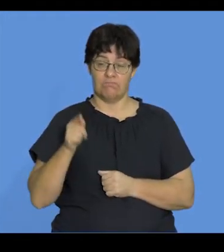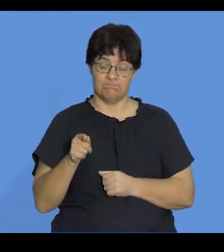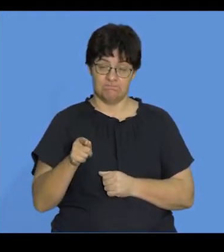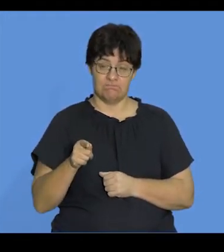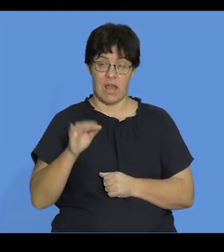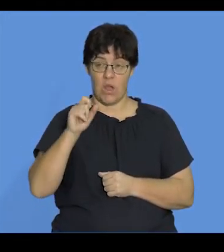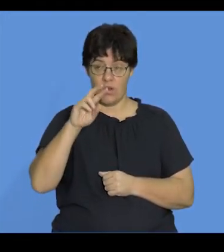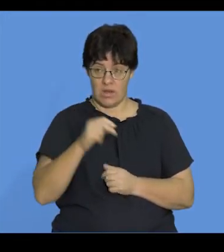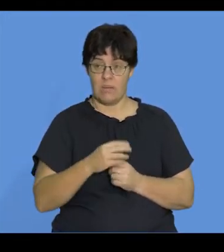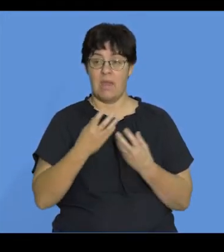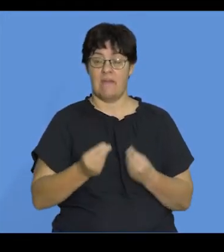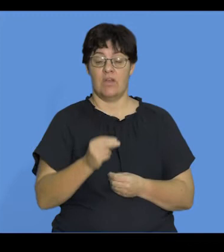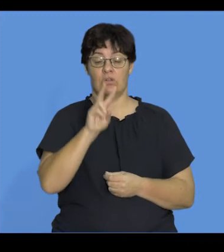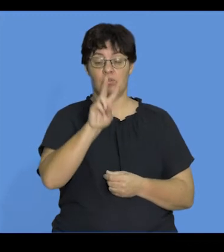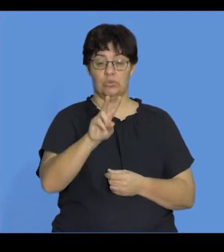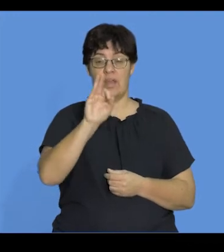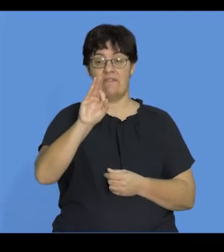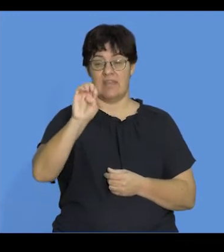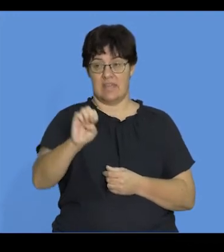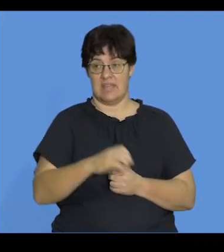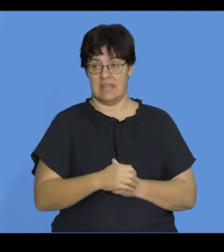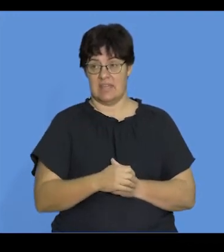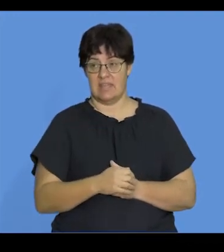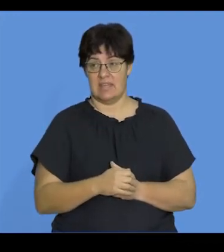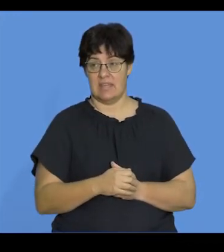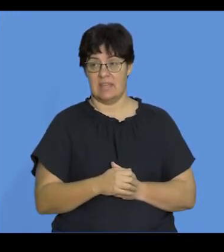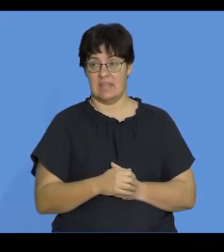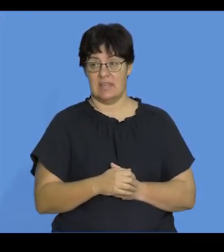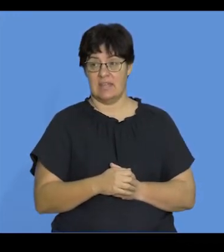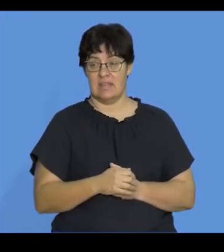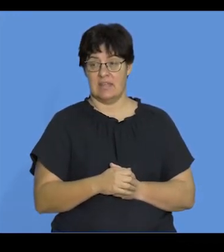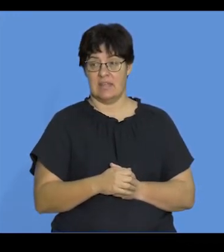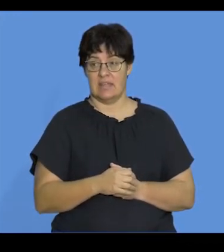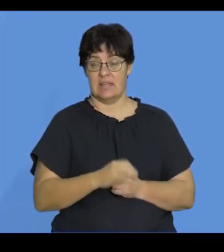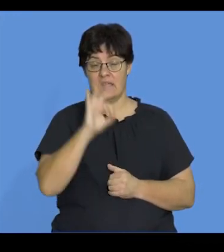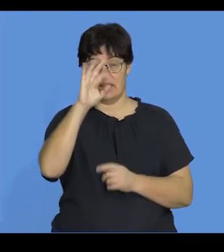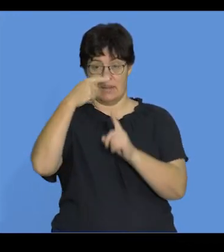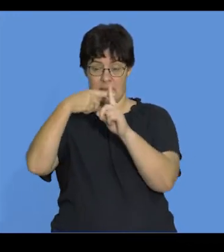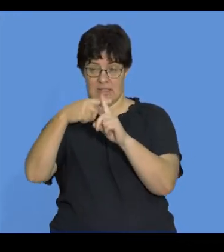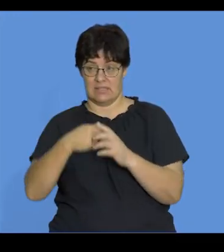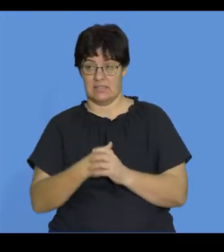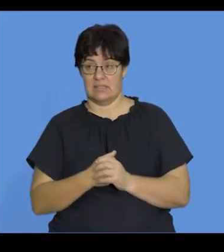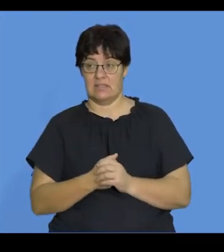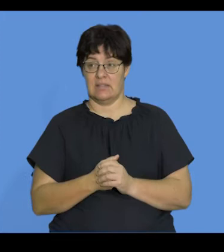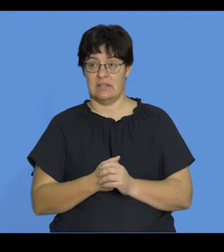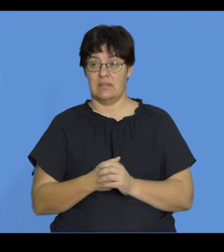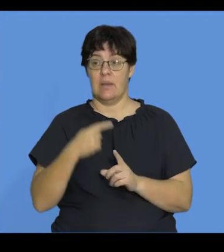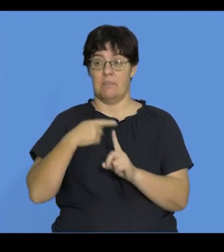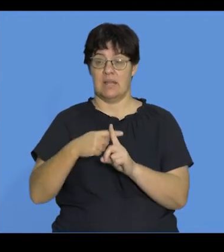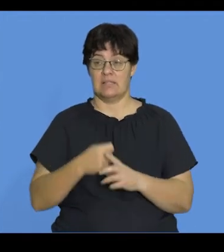in terms of ions, it will be 2Fe, okay, 3 plus,